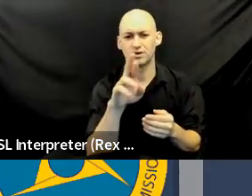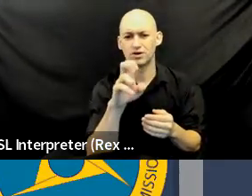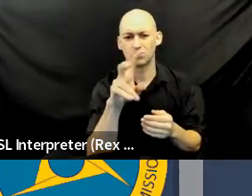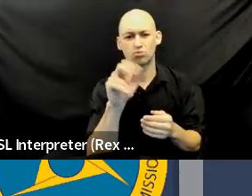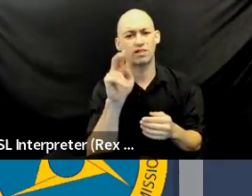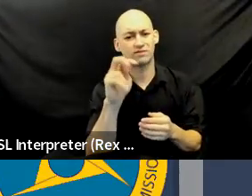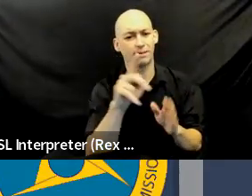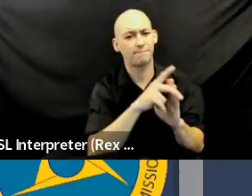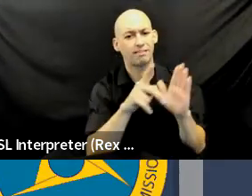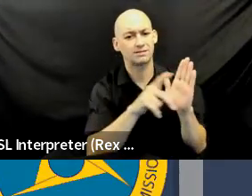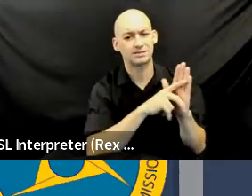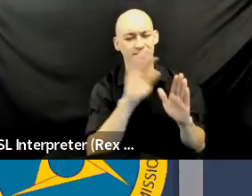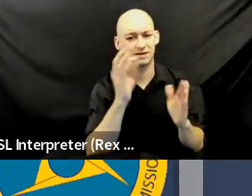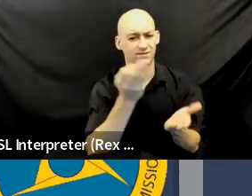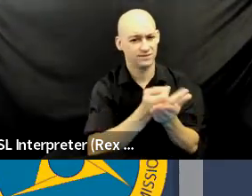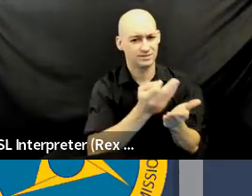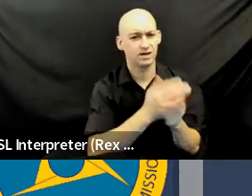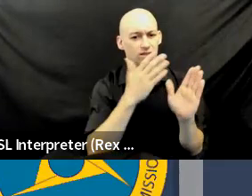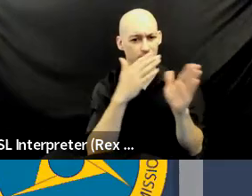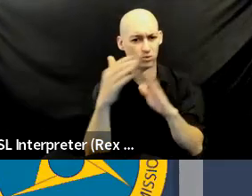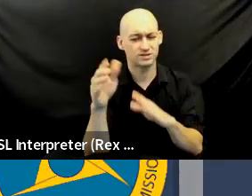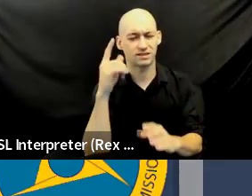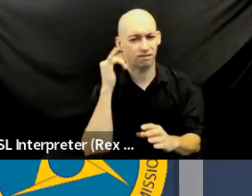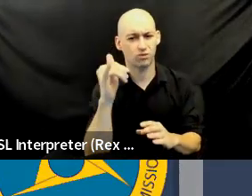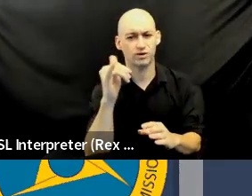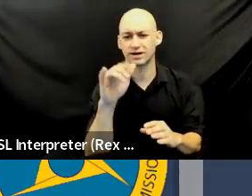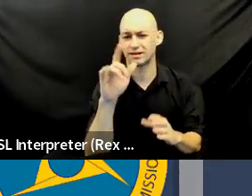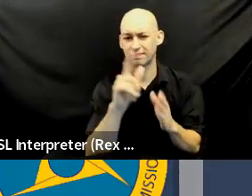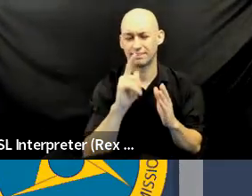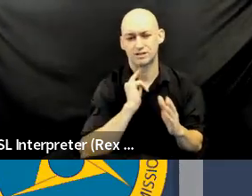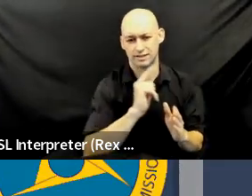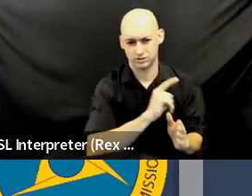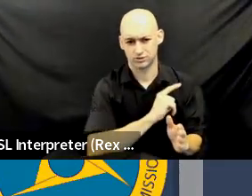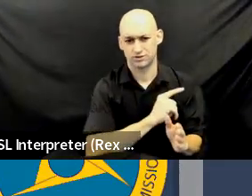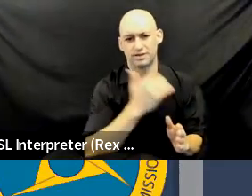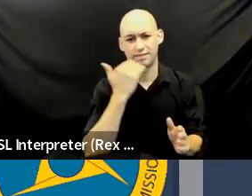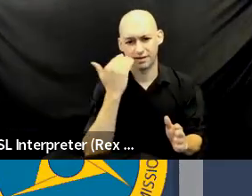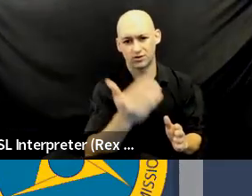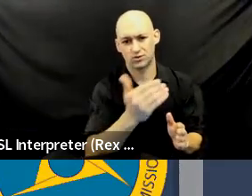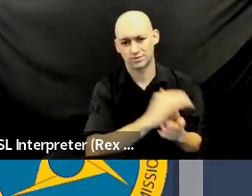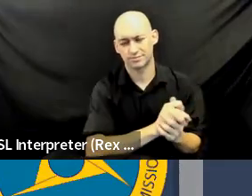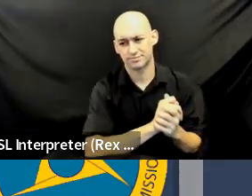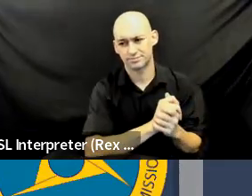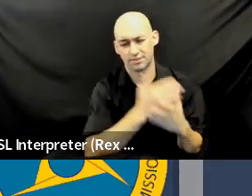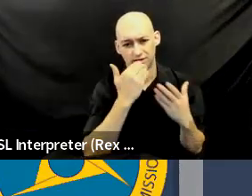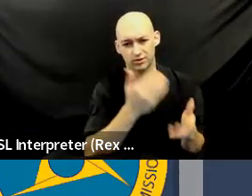fiscal committees of the California legislature. Thank you. Thank